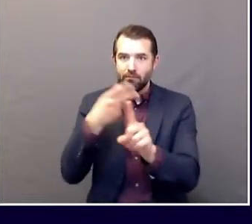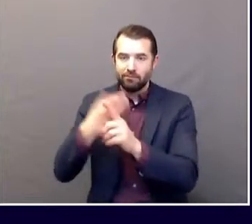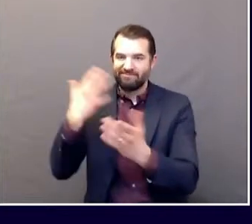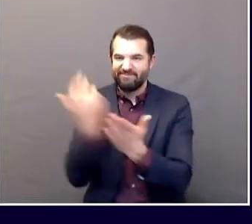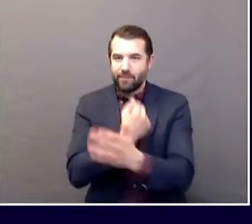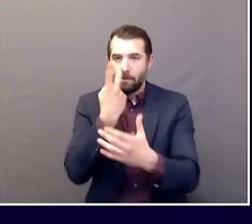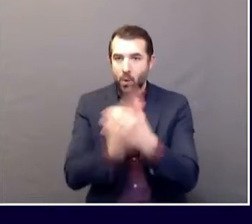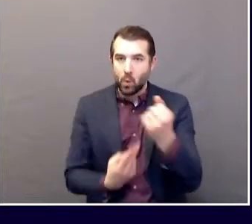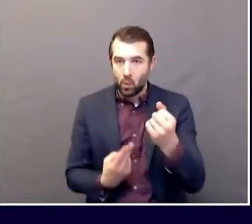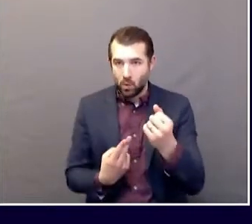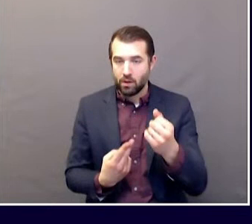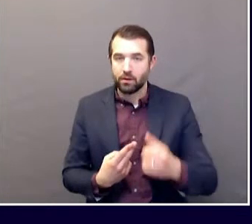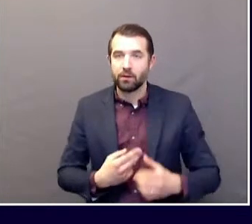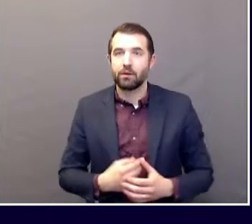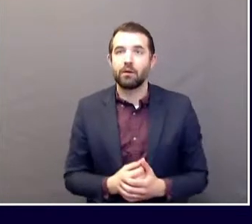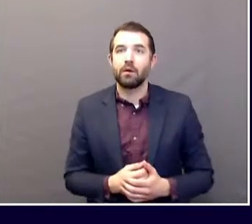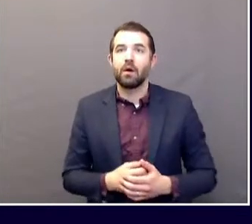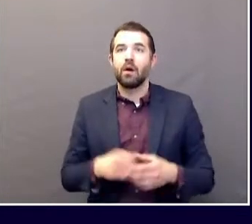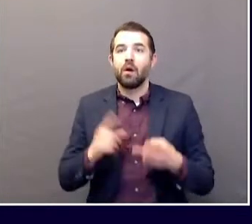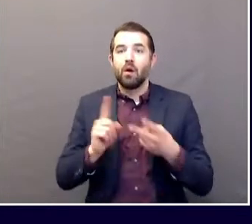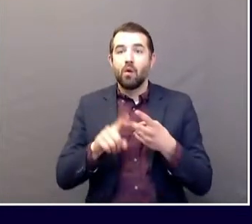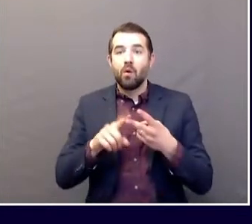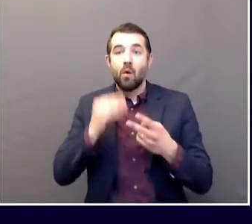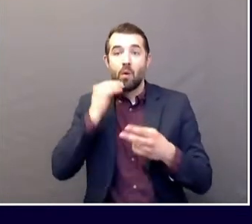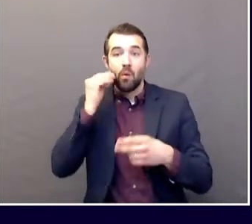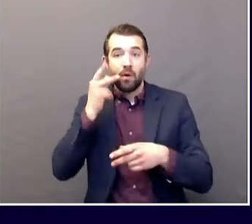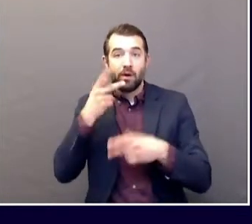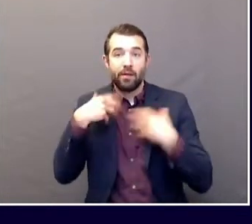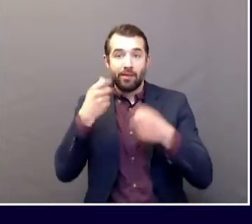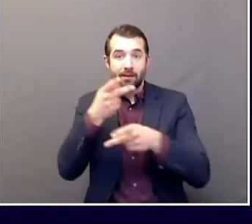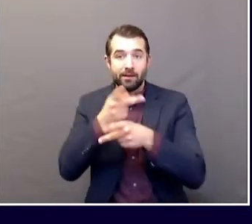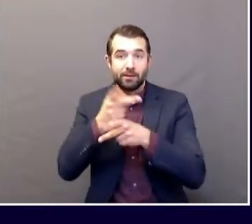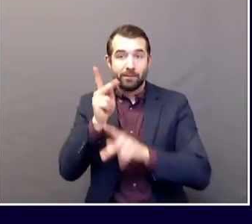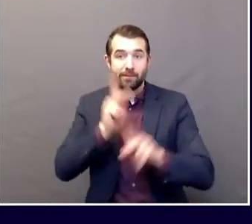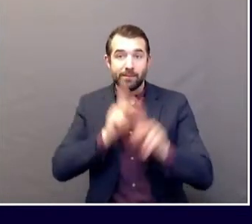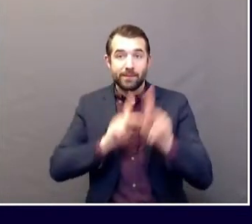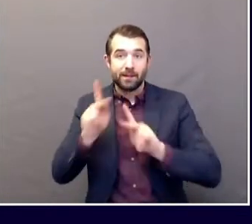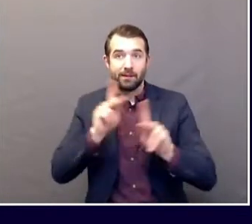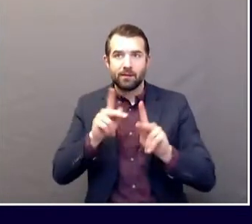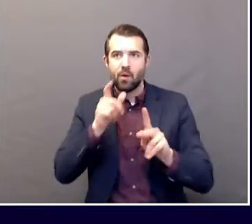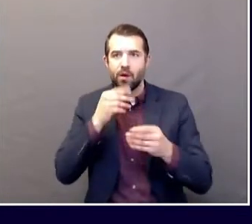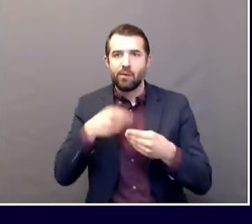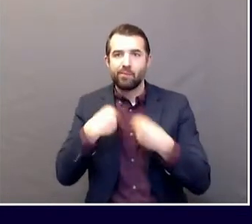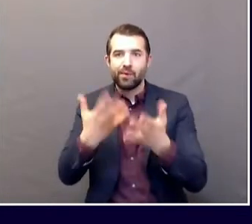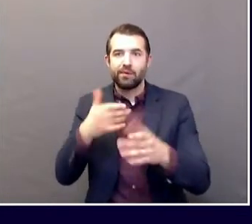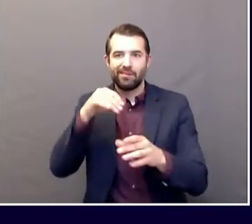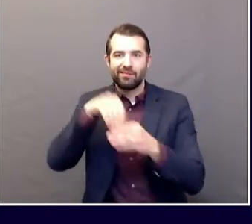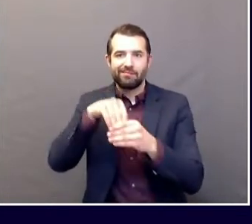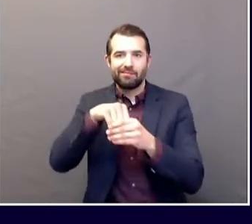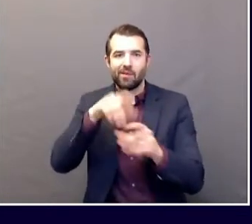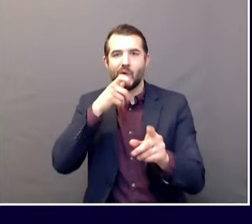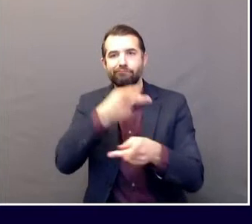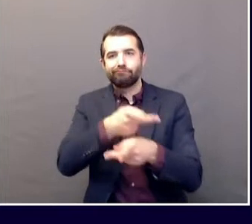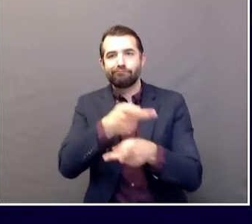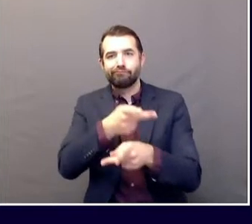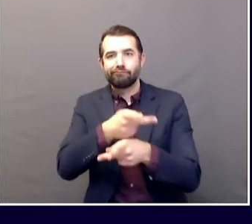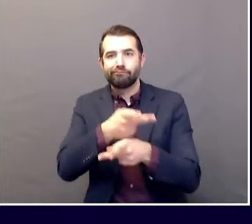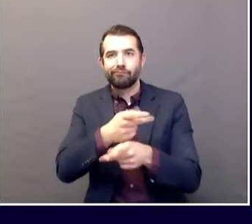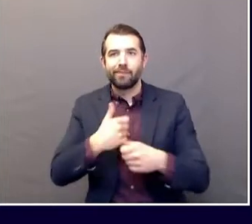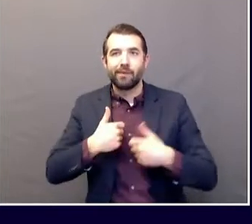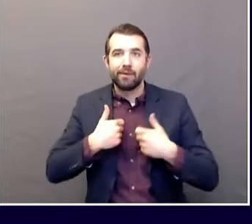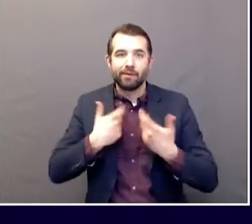helping, homebound Mainers, people with, bathing or other personal needs, and they've yet to be vaccinated too, even though